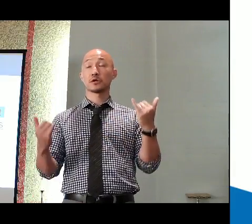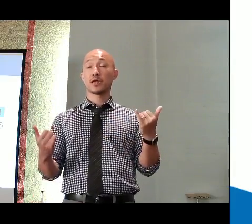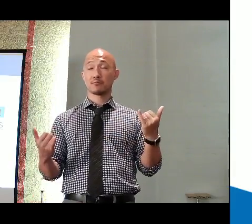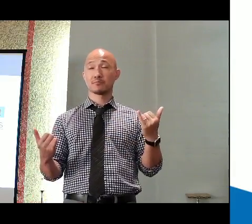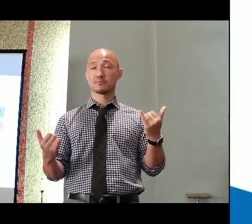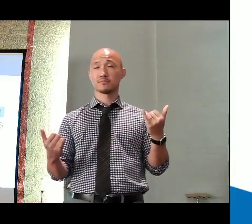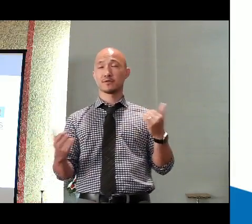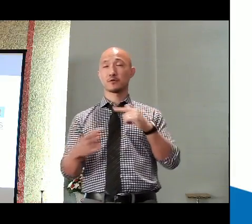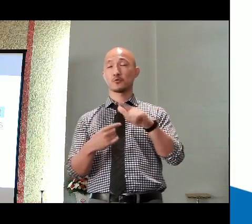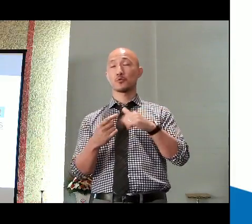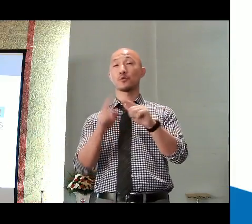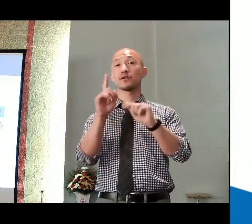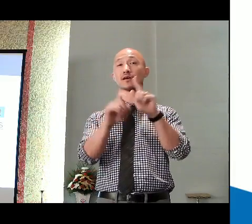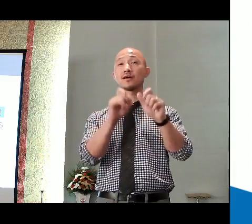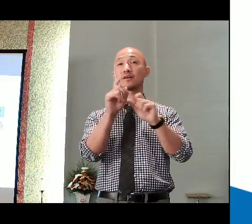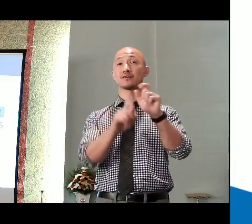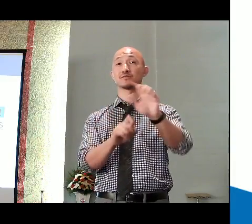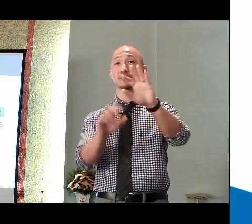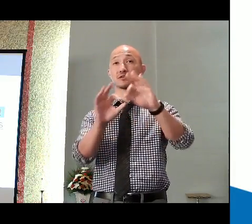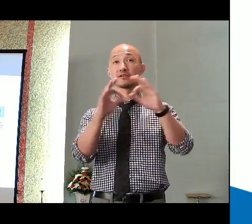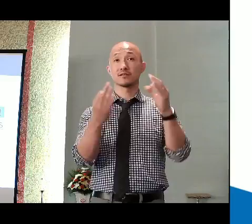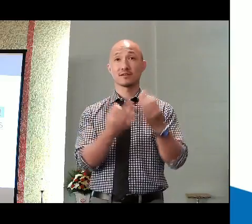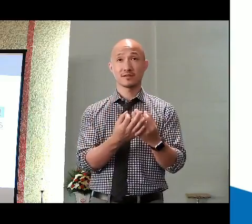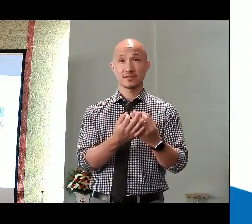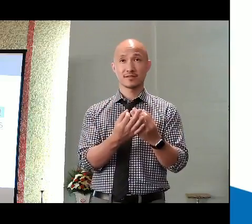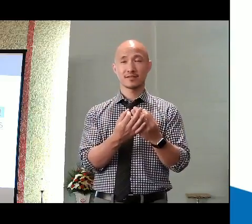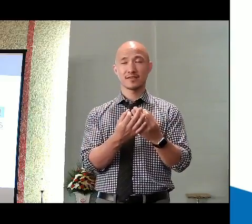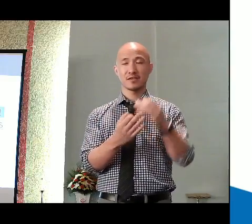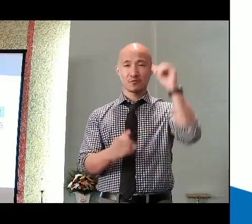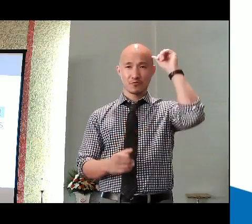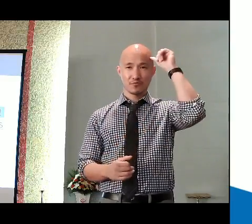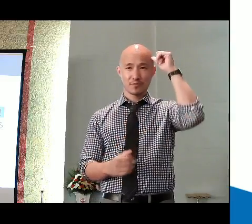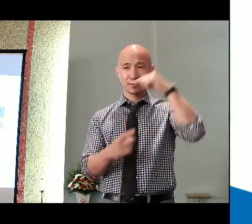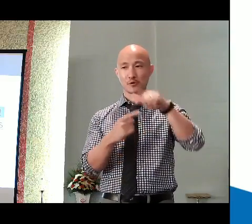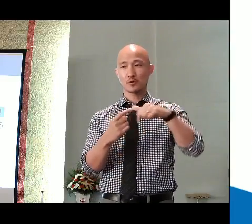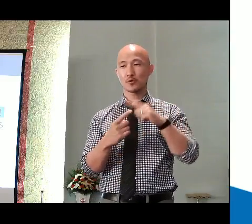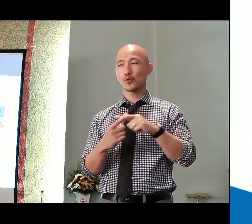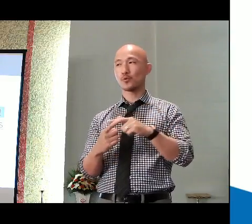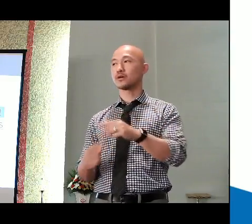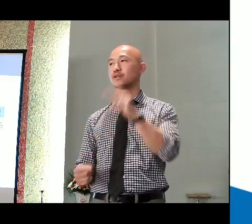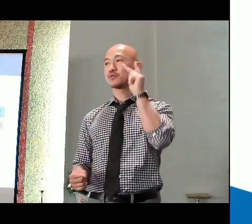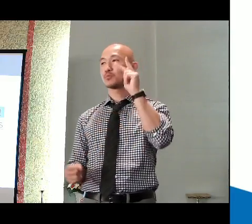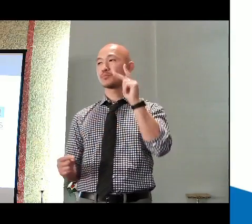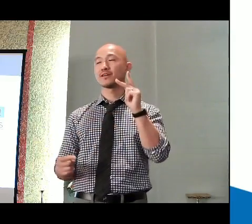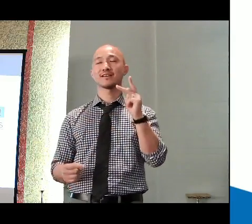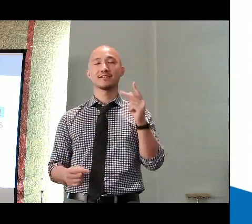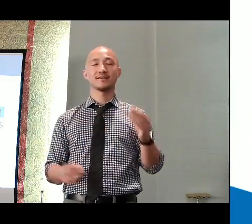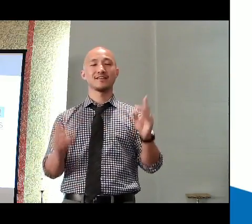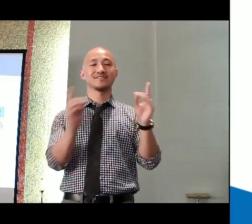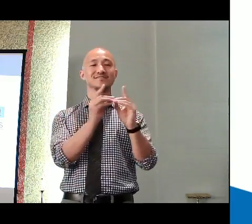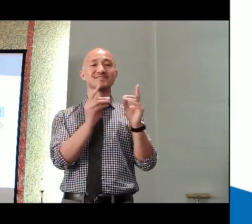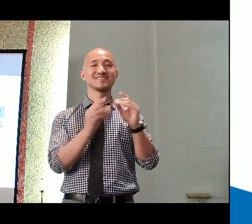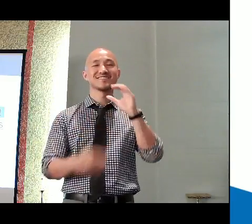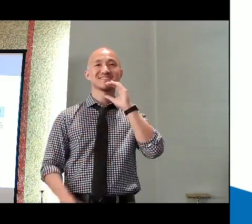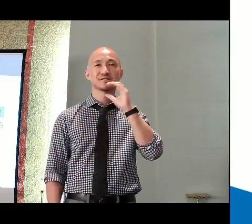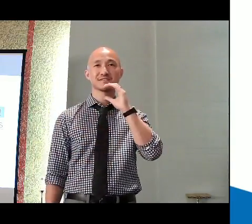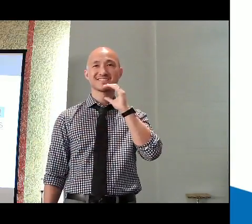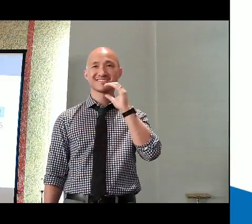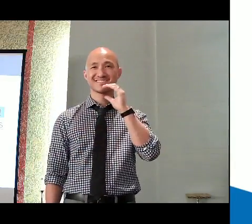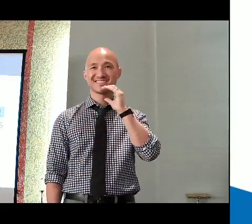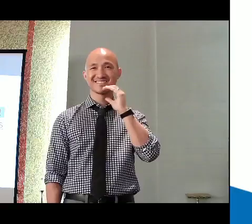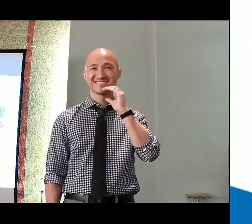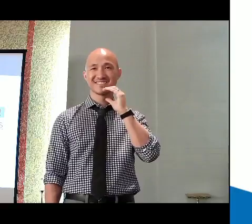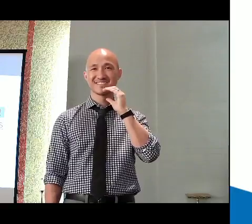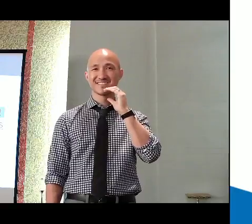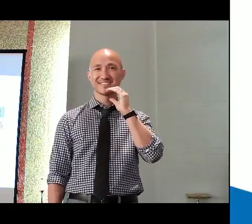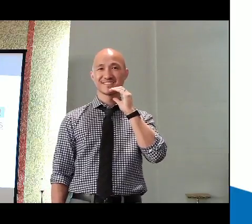thinking about your wife? I remember when I was courting my wife, my father-in-law and my brother-in-law, they had